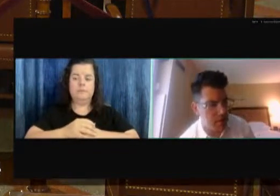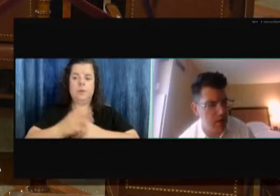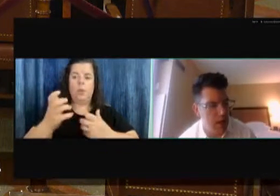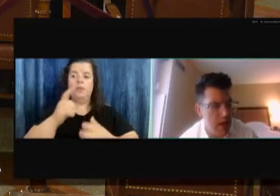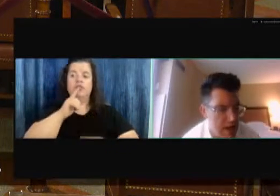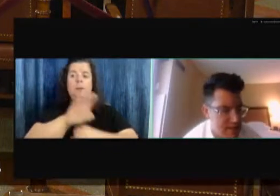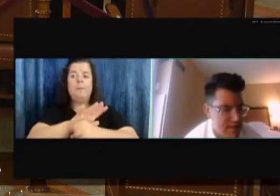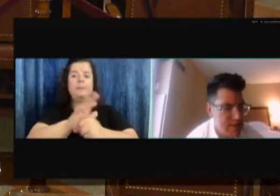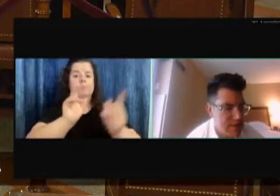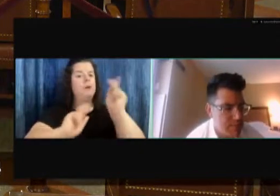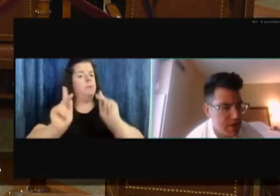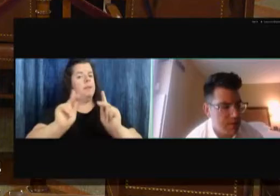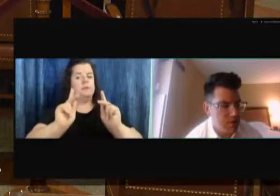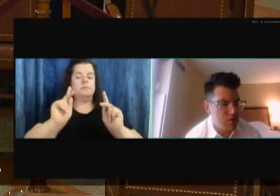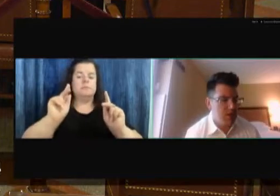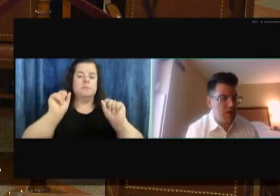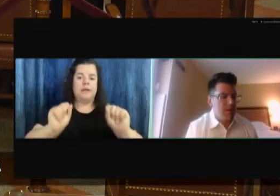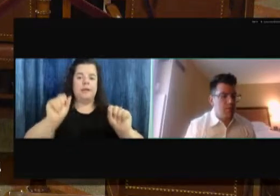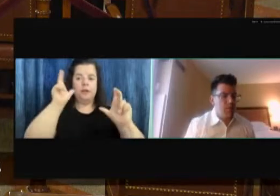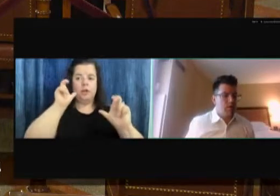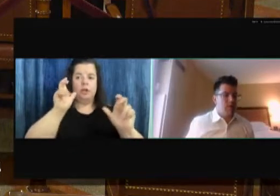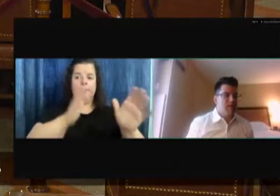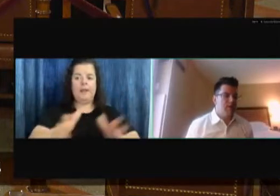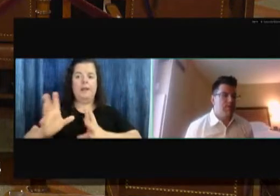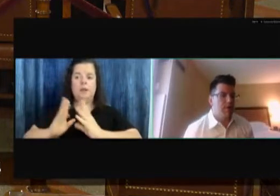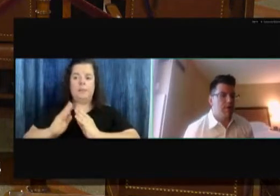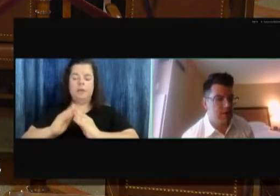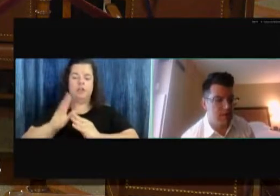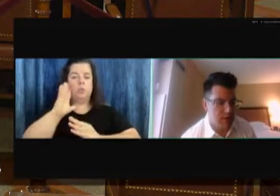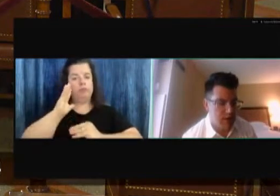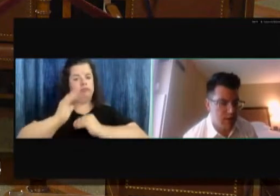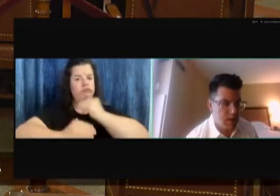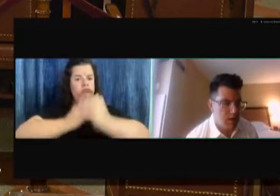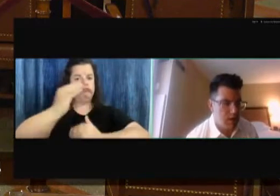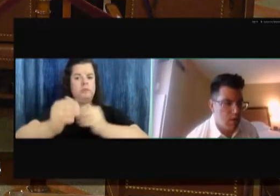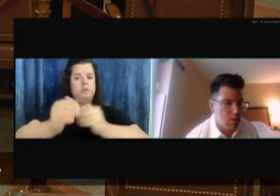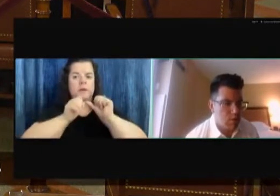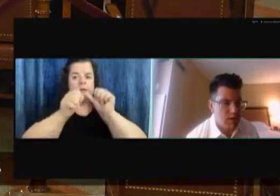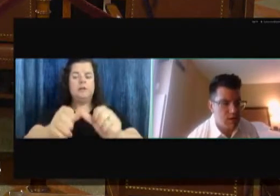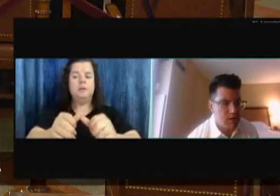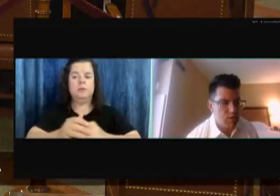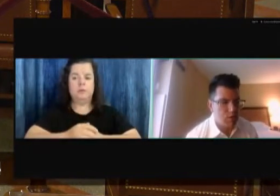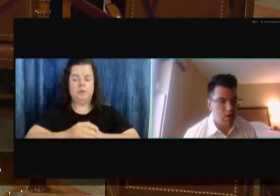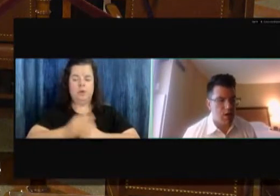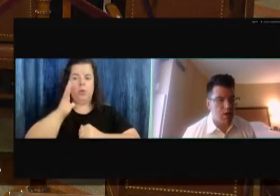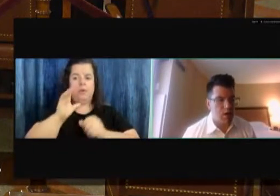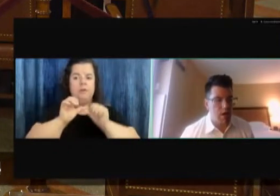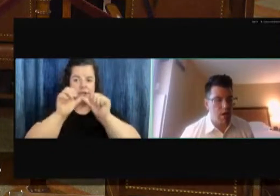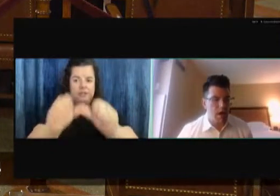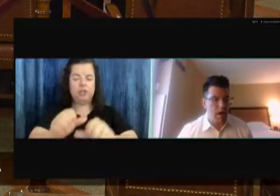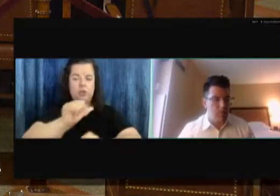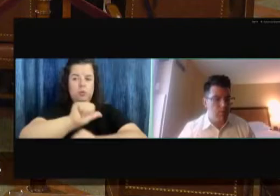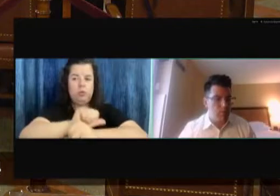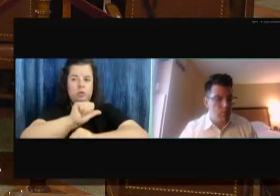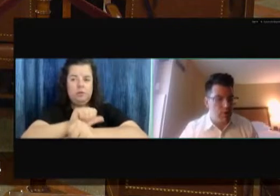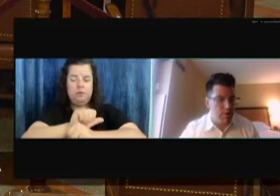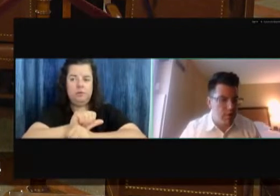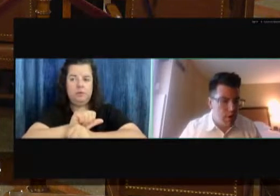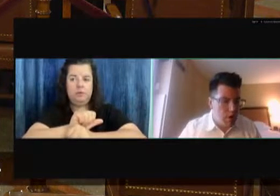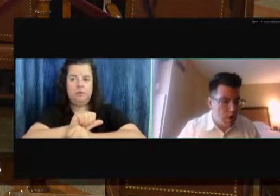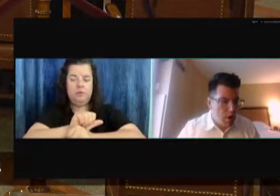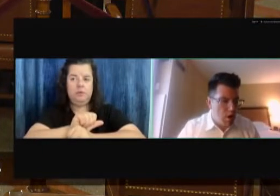publicly, as I did in the Planning Commission meeting, that we will continue that process, and we will continue to work